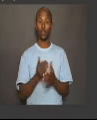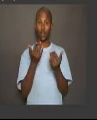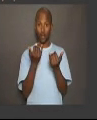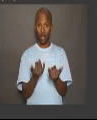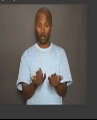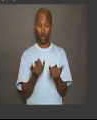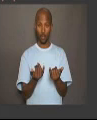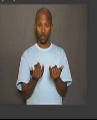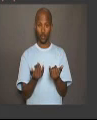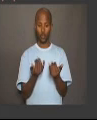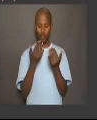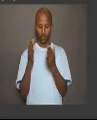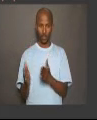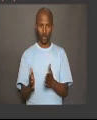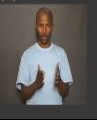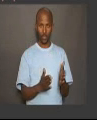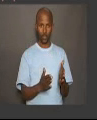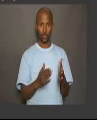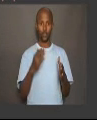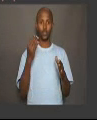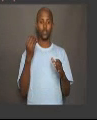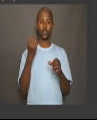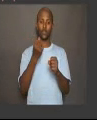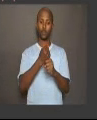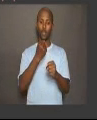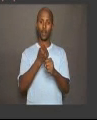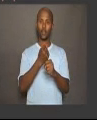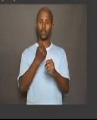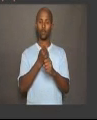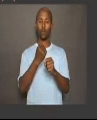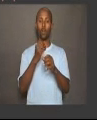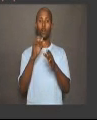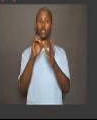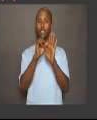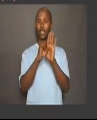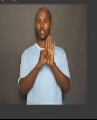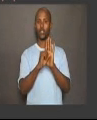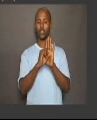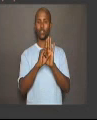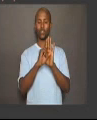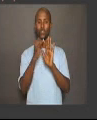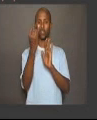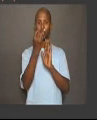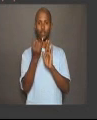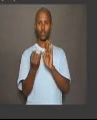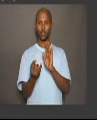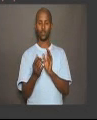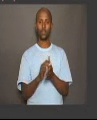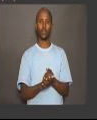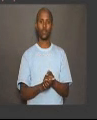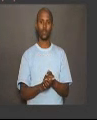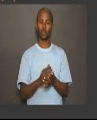Now we are ready to make our sign chart. Yours should look like this.